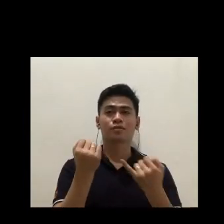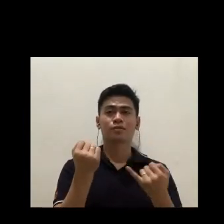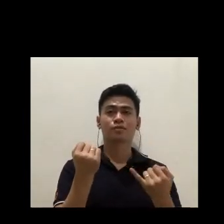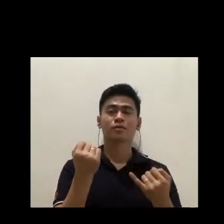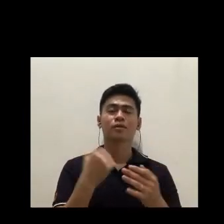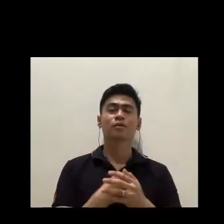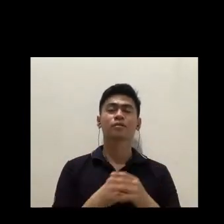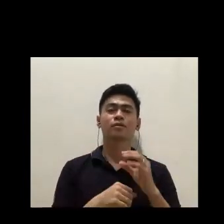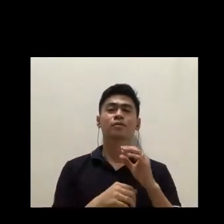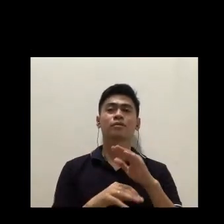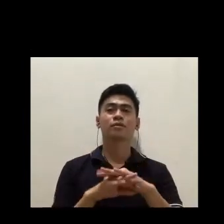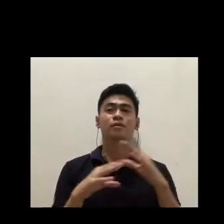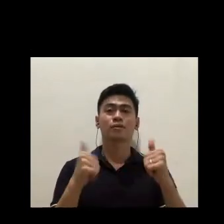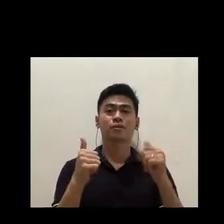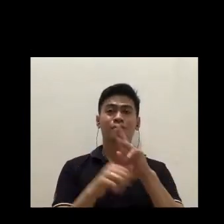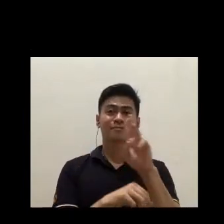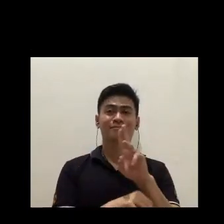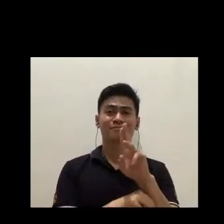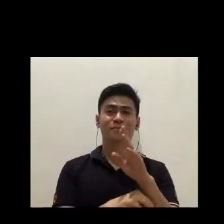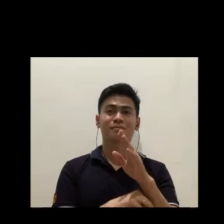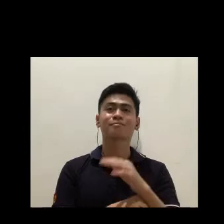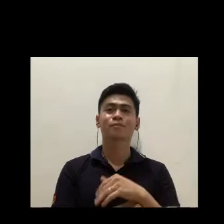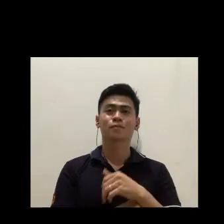It's the liniment.